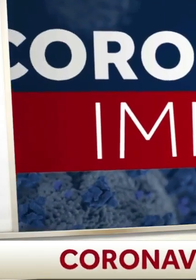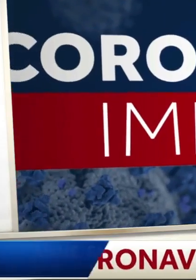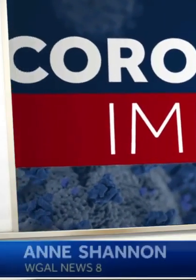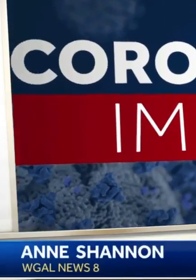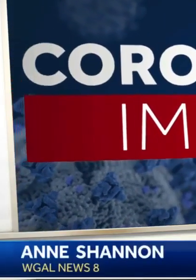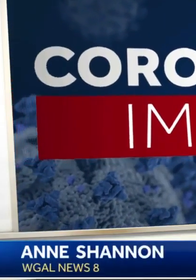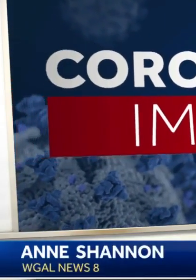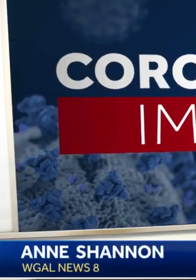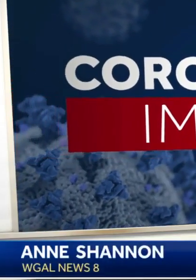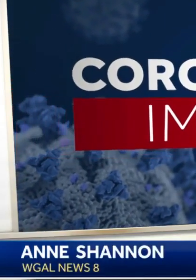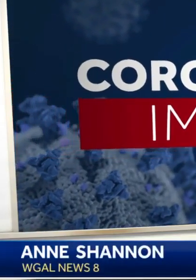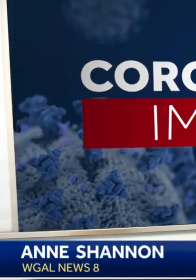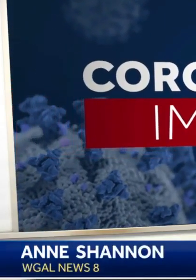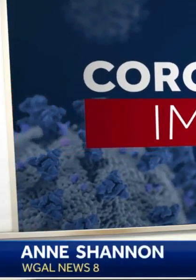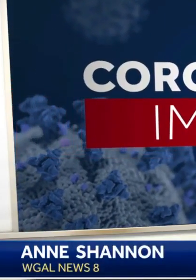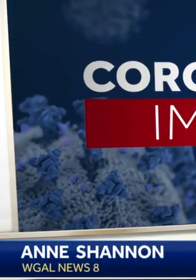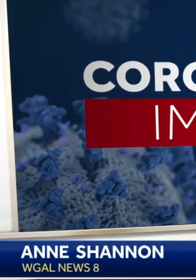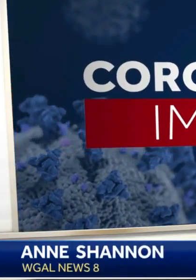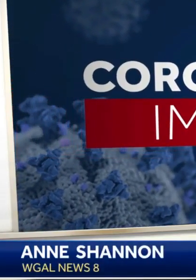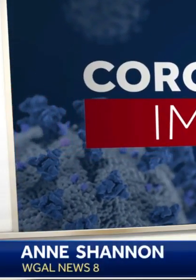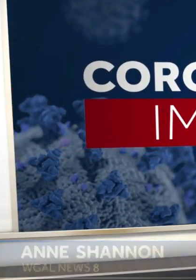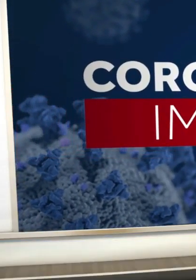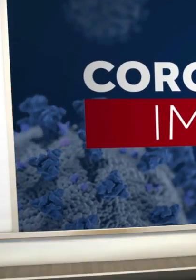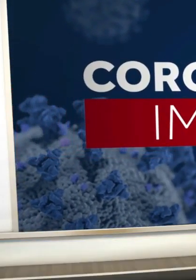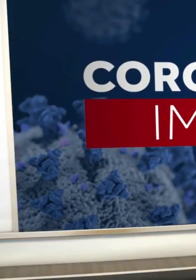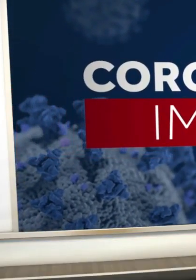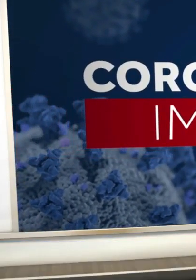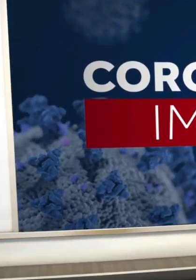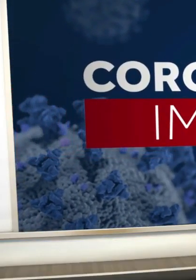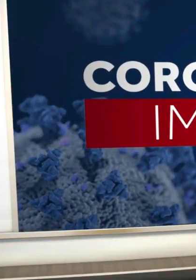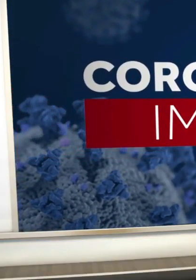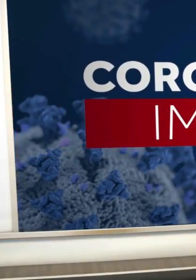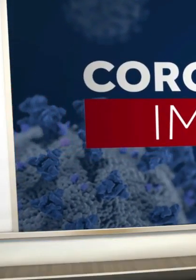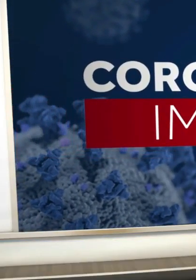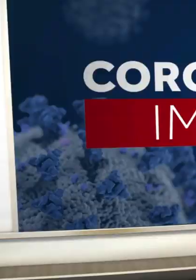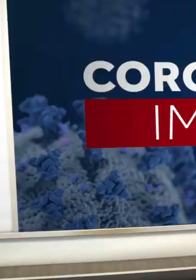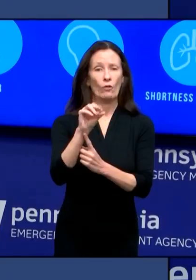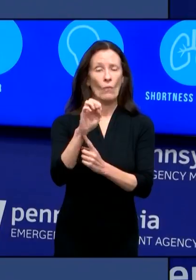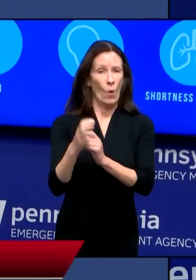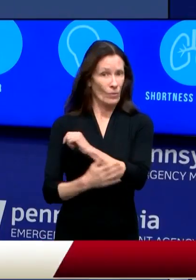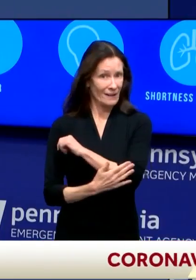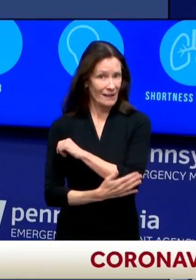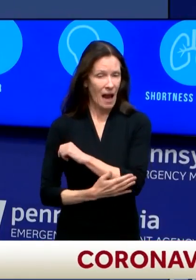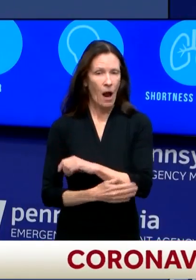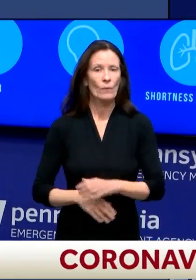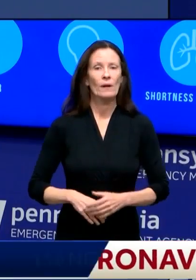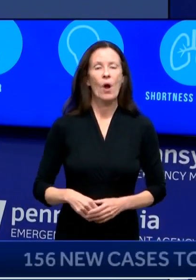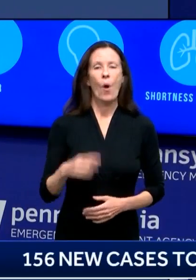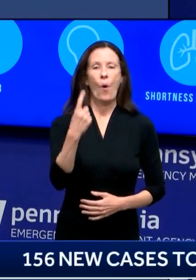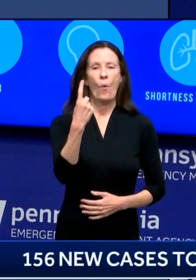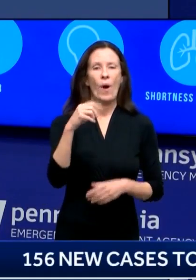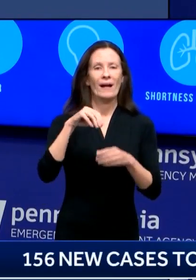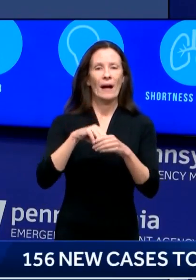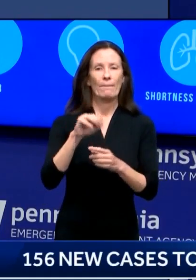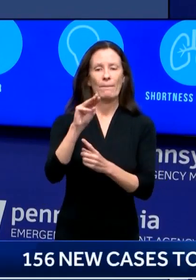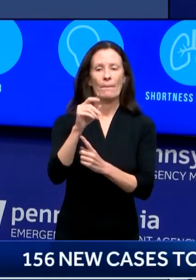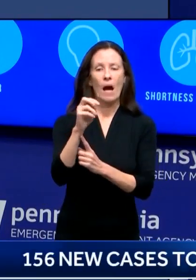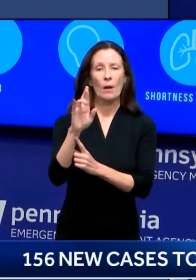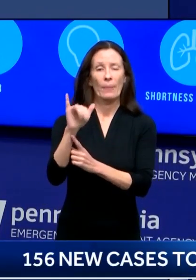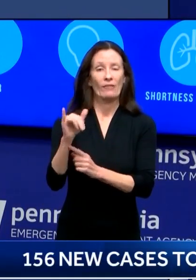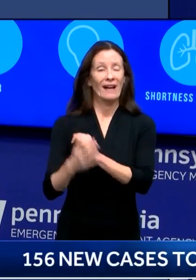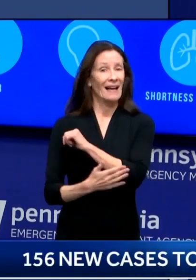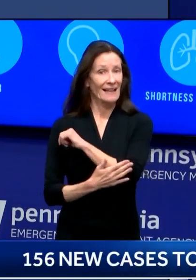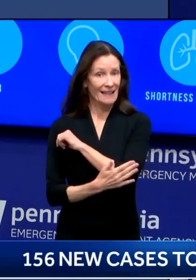Six Pennsylvanians have now died as a result of the coronavirus, according to the State Department of Health. Dr. Rachel Levine also reported there are